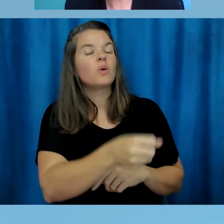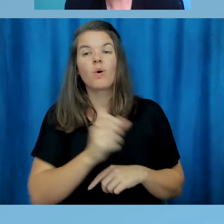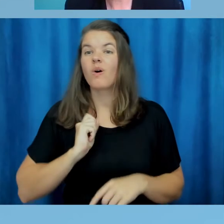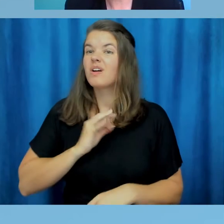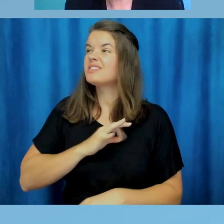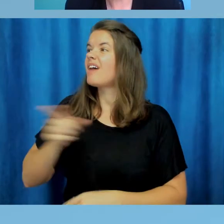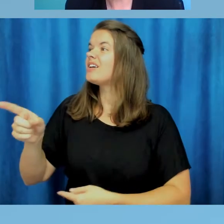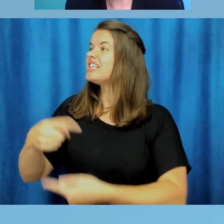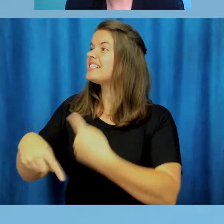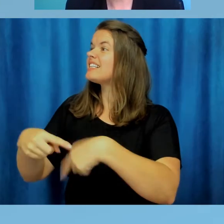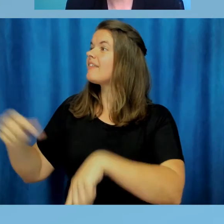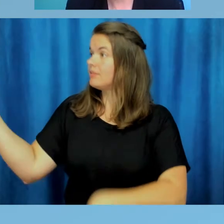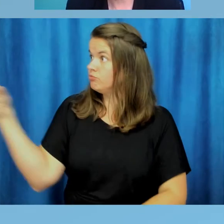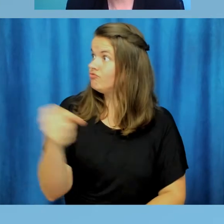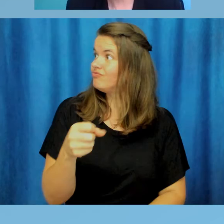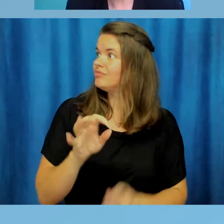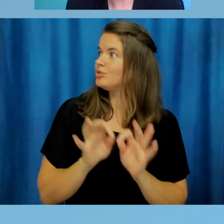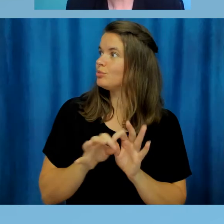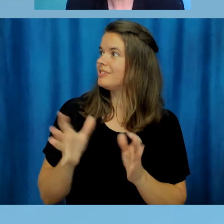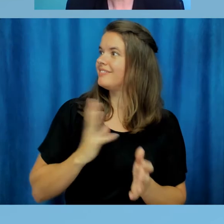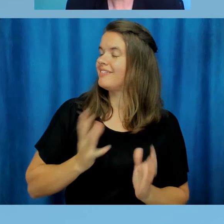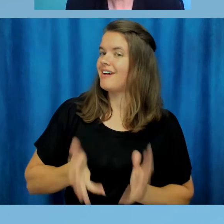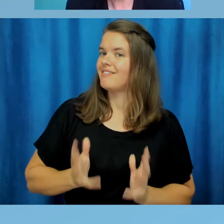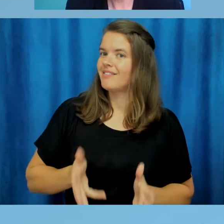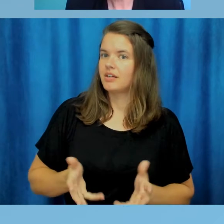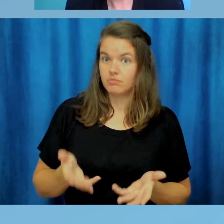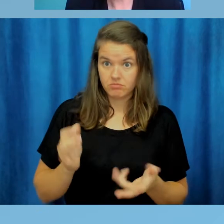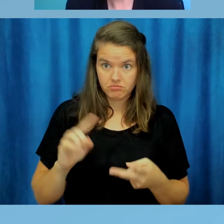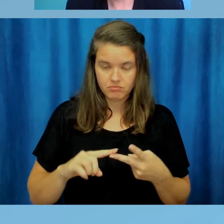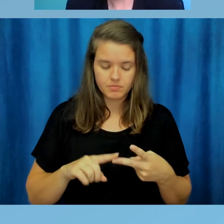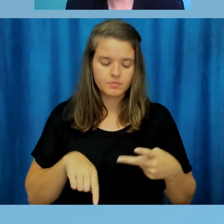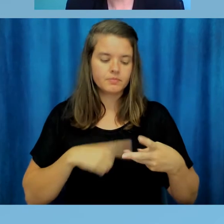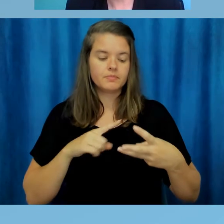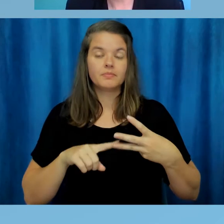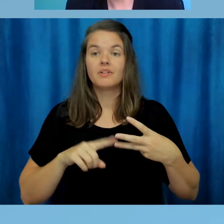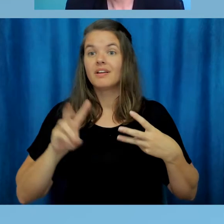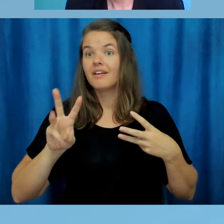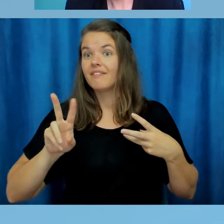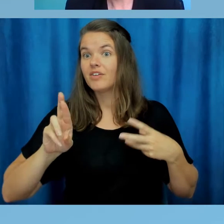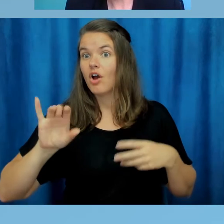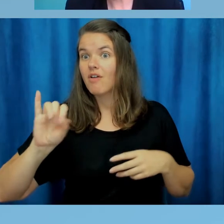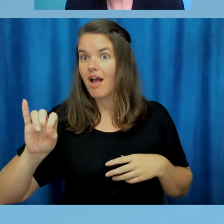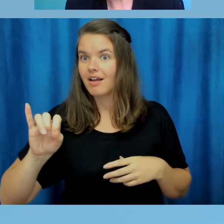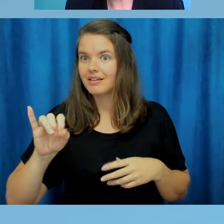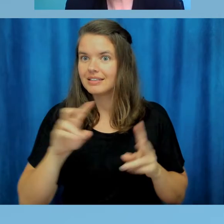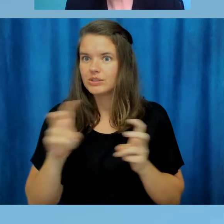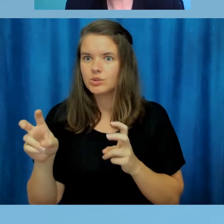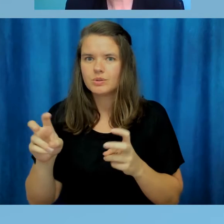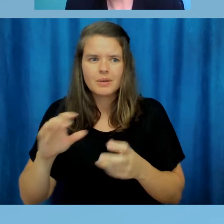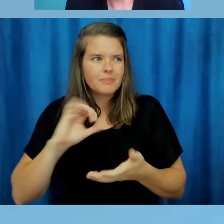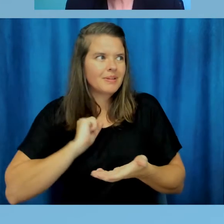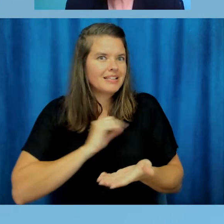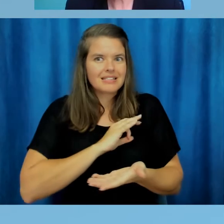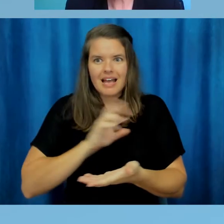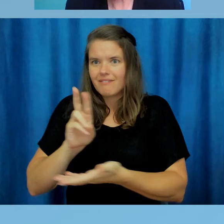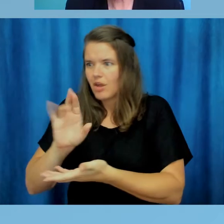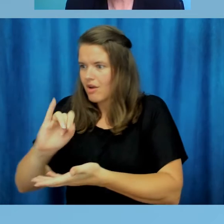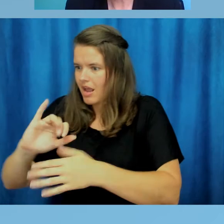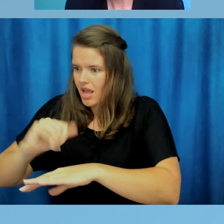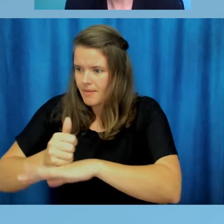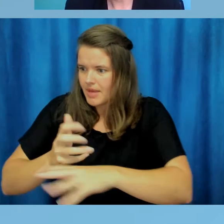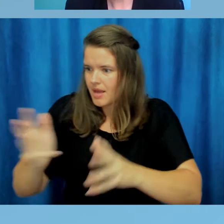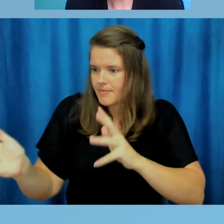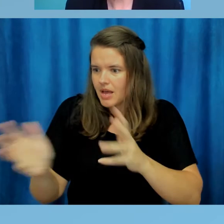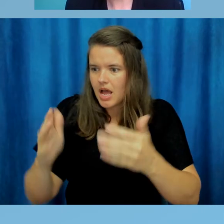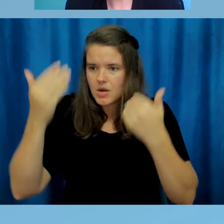staff members to facilitate communication. VRI issues. The staff doesn't know how to set up the